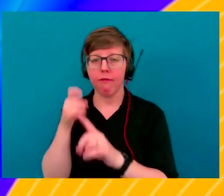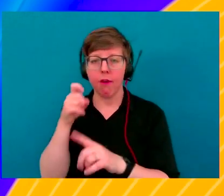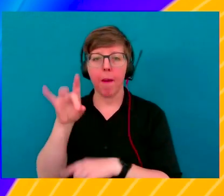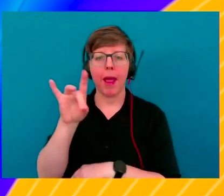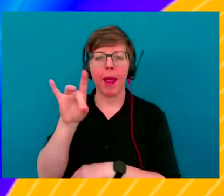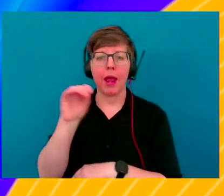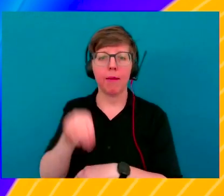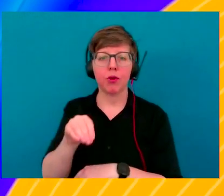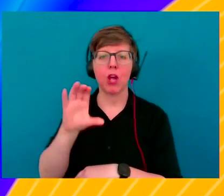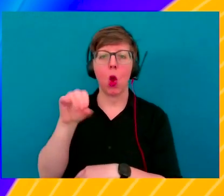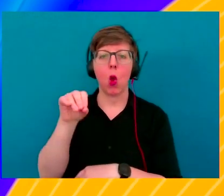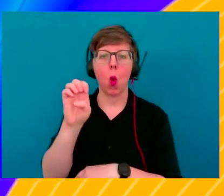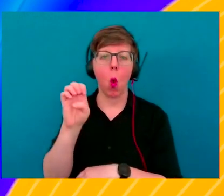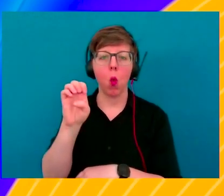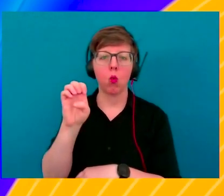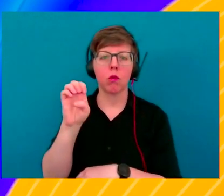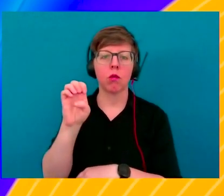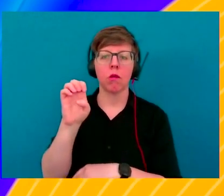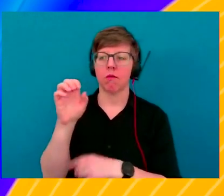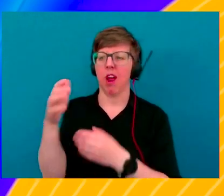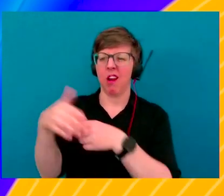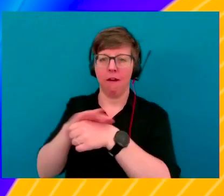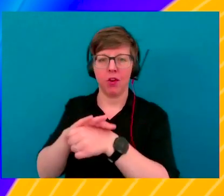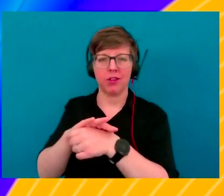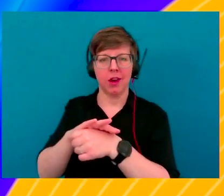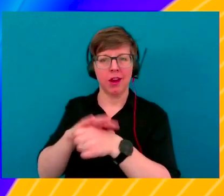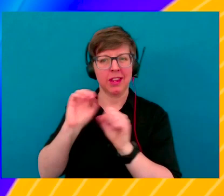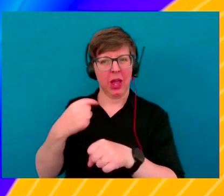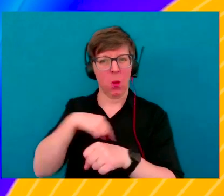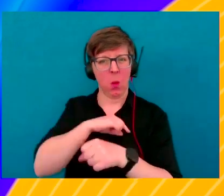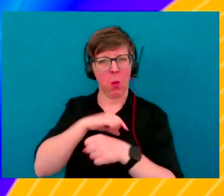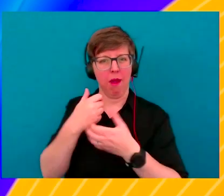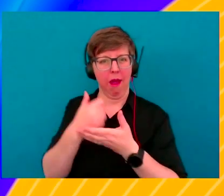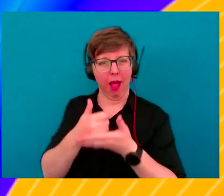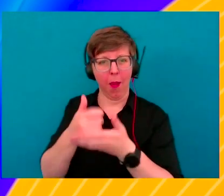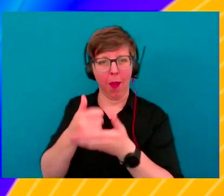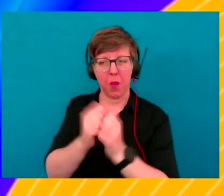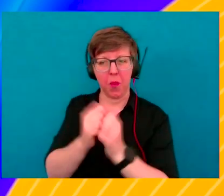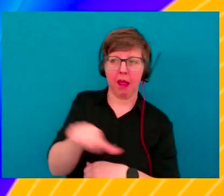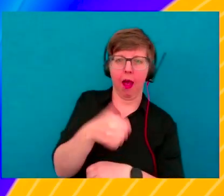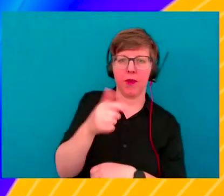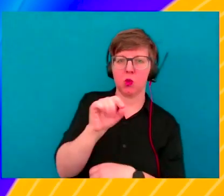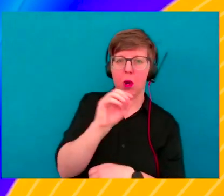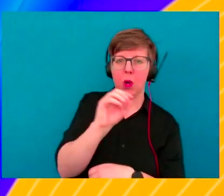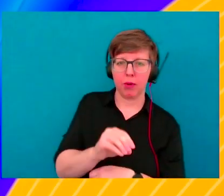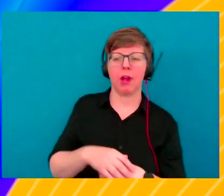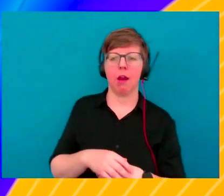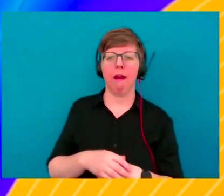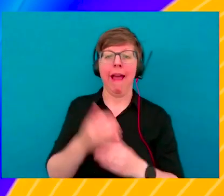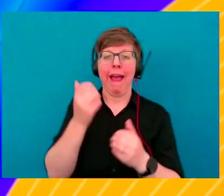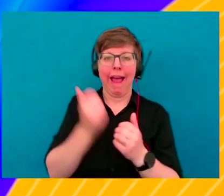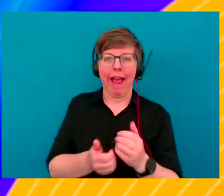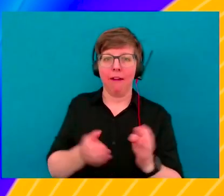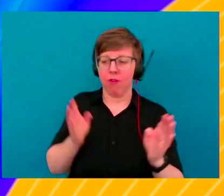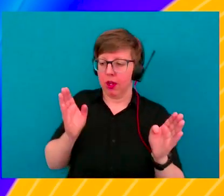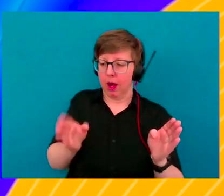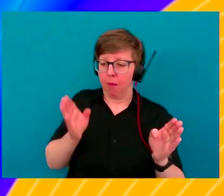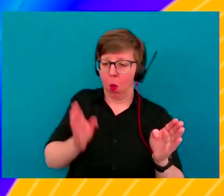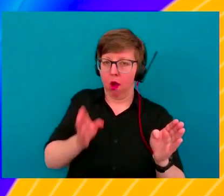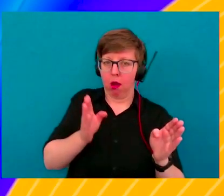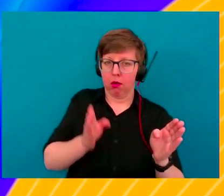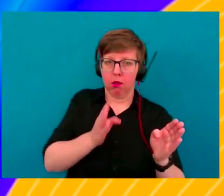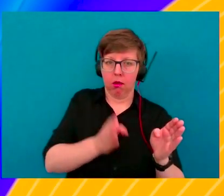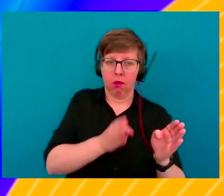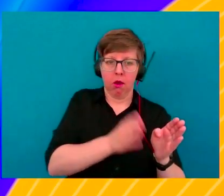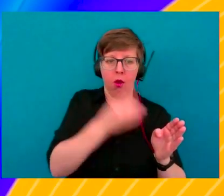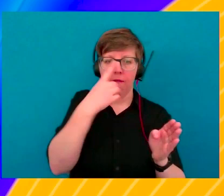Can we help you generate the other 20%? Okay. So I think every single point along the software development process, there's an opportunity for